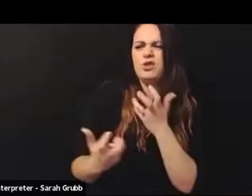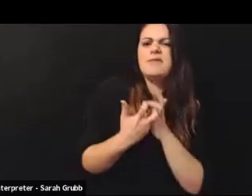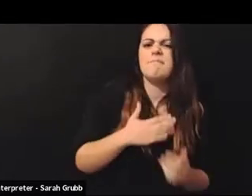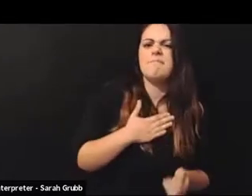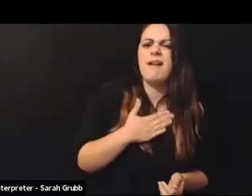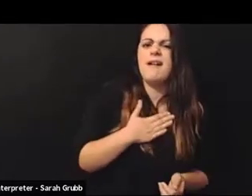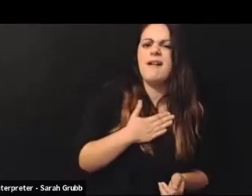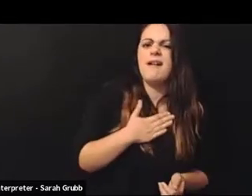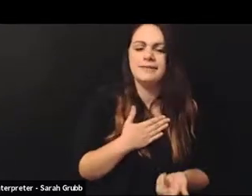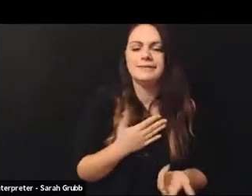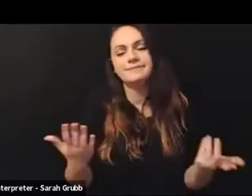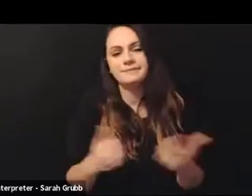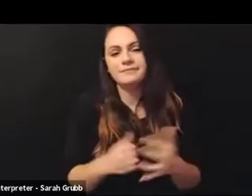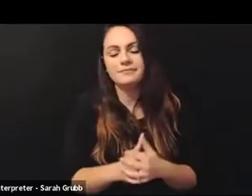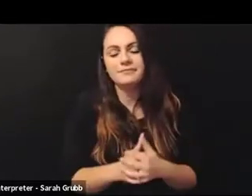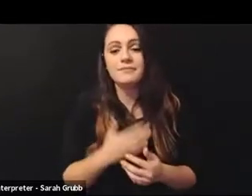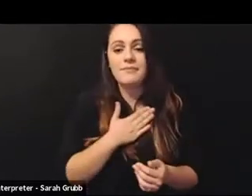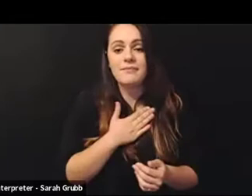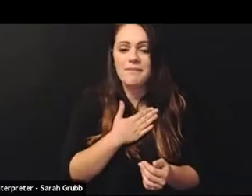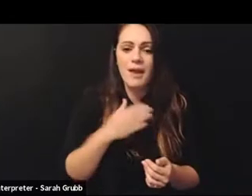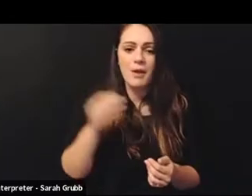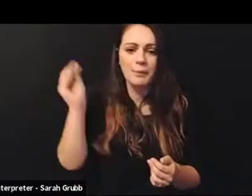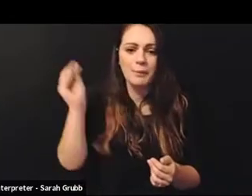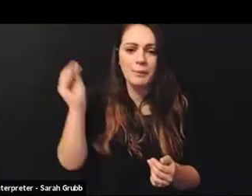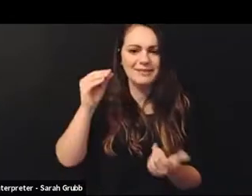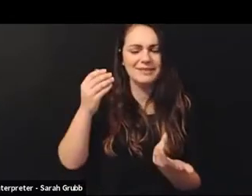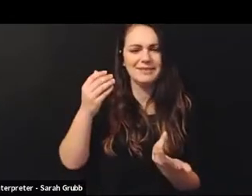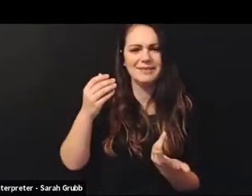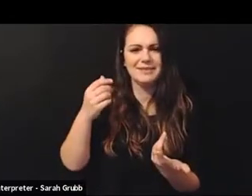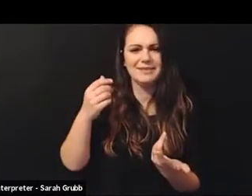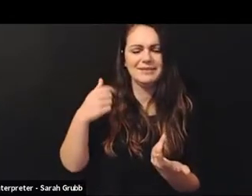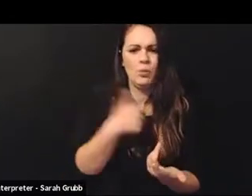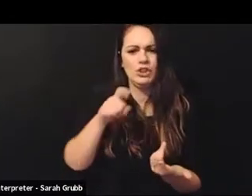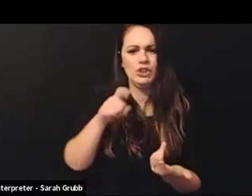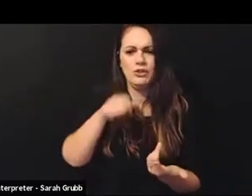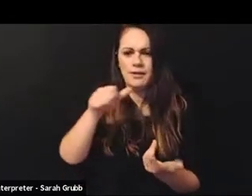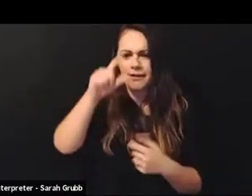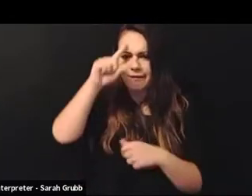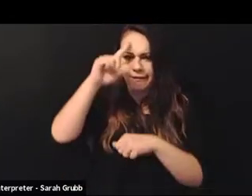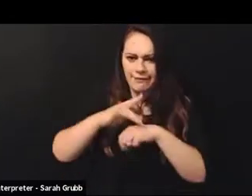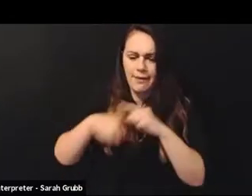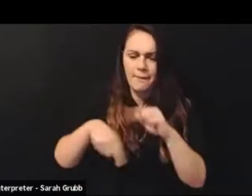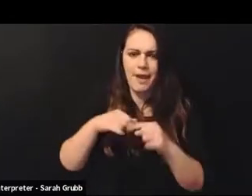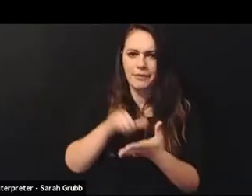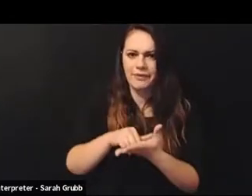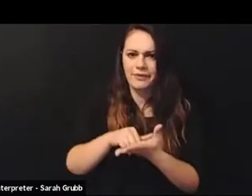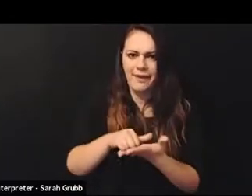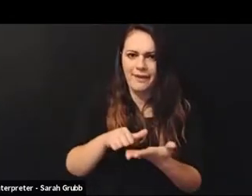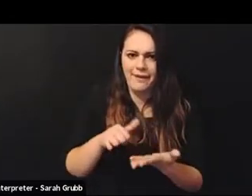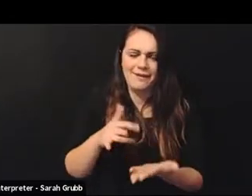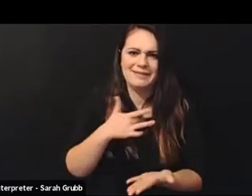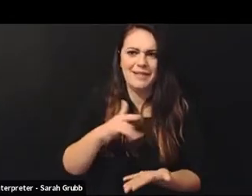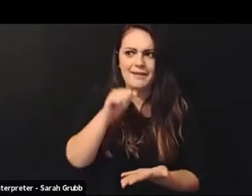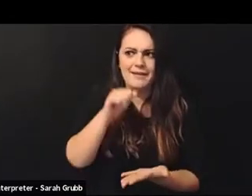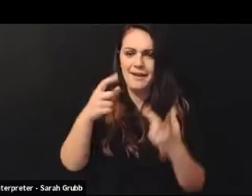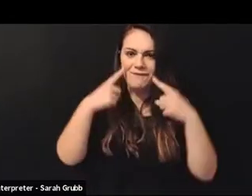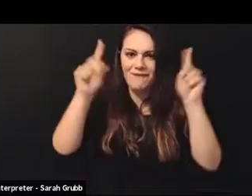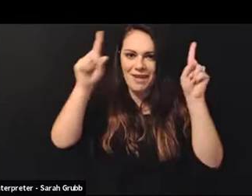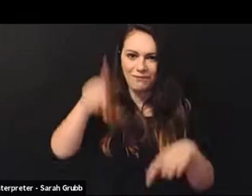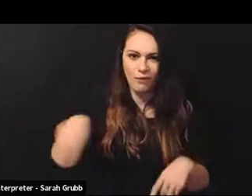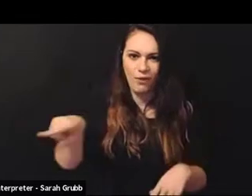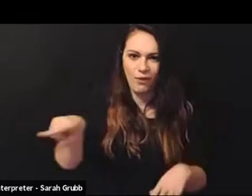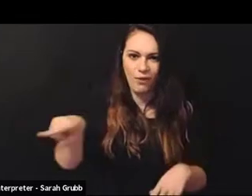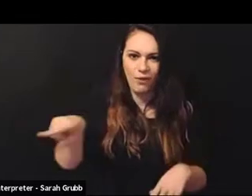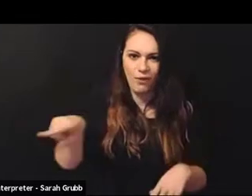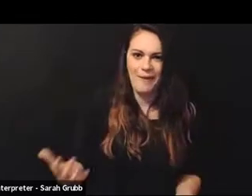think that's as important to worry about. And I also don't think it usually is very effective, because these individuals are really